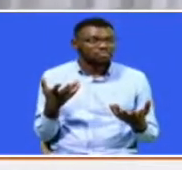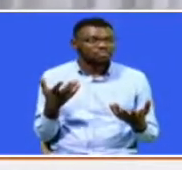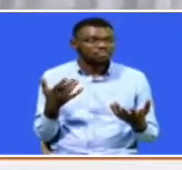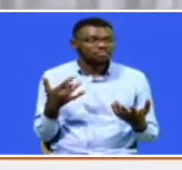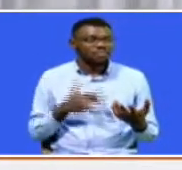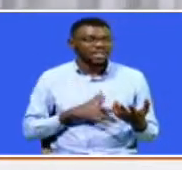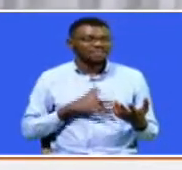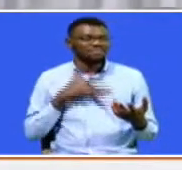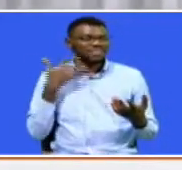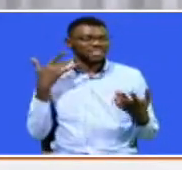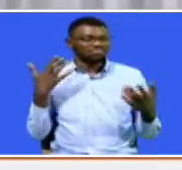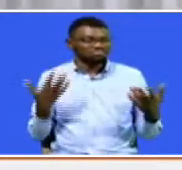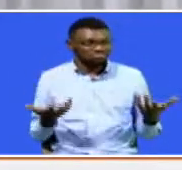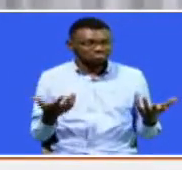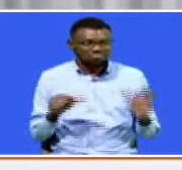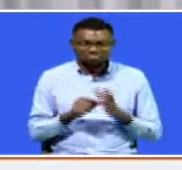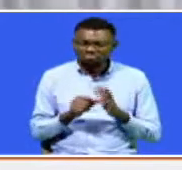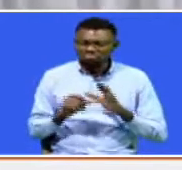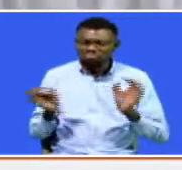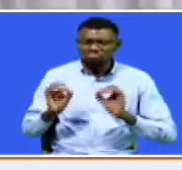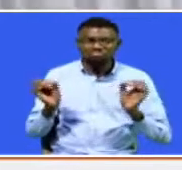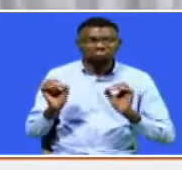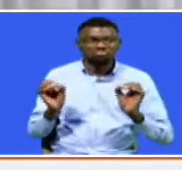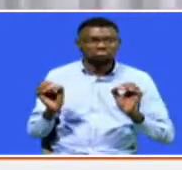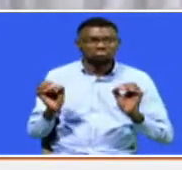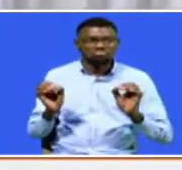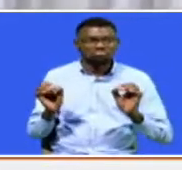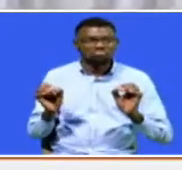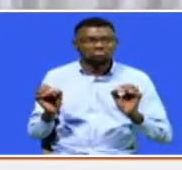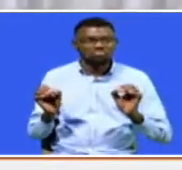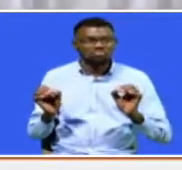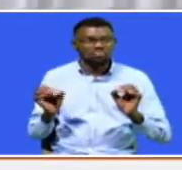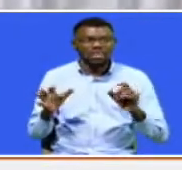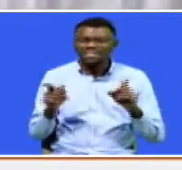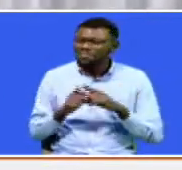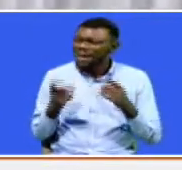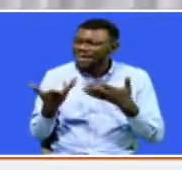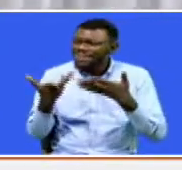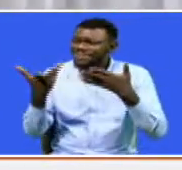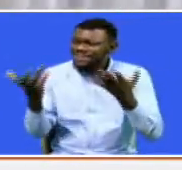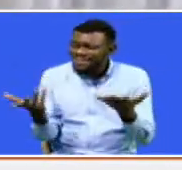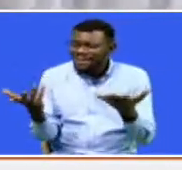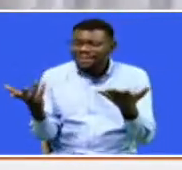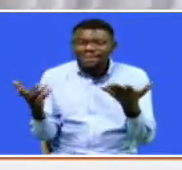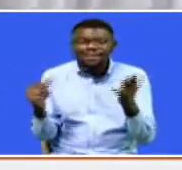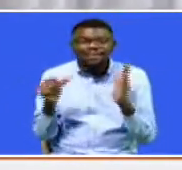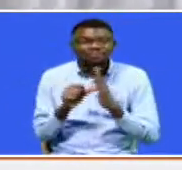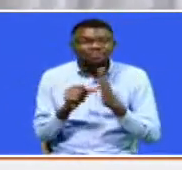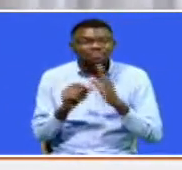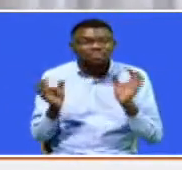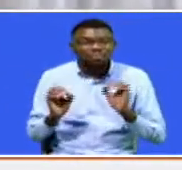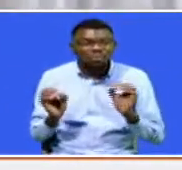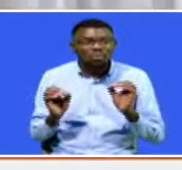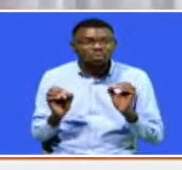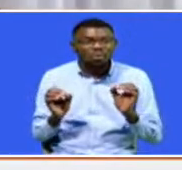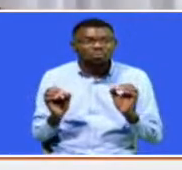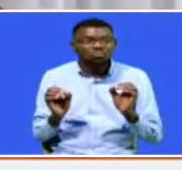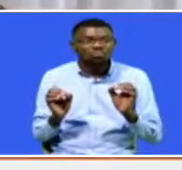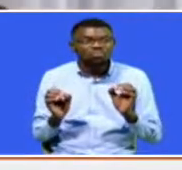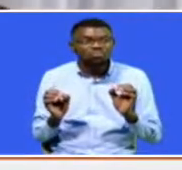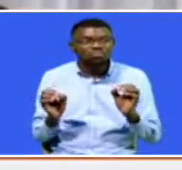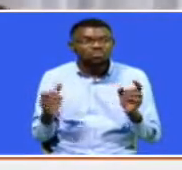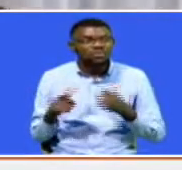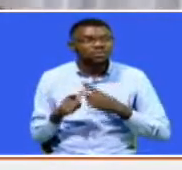feel that that never did anything to me that I should have been. And that